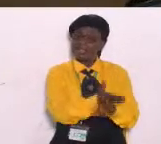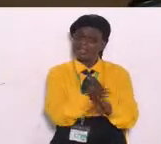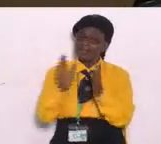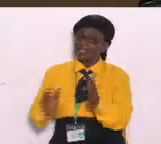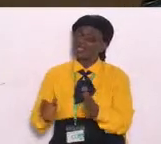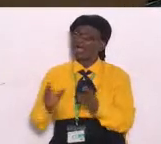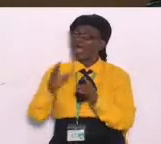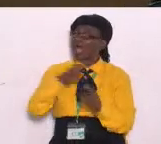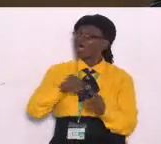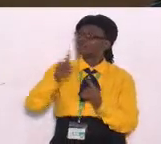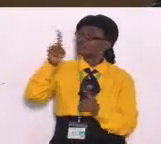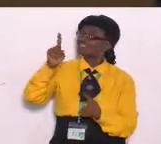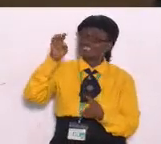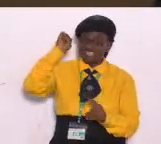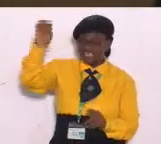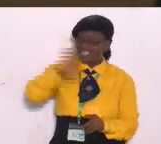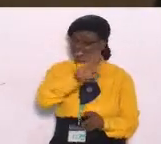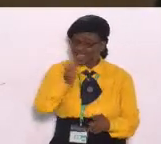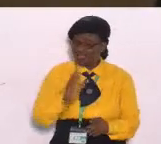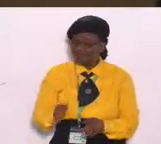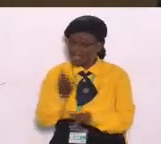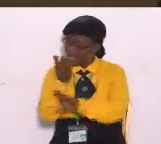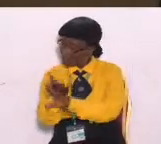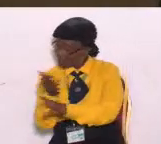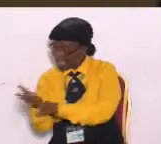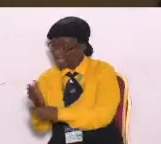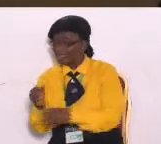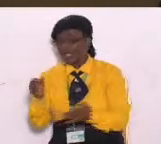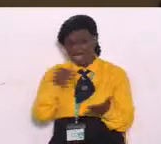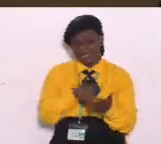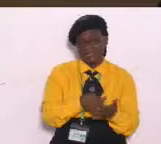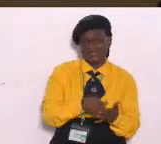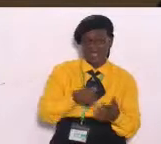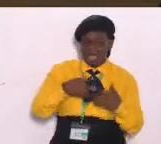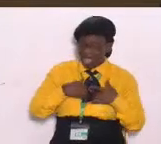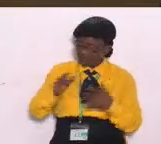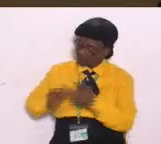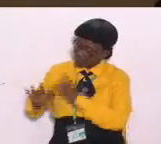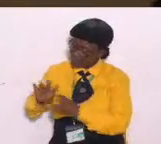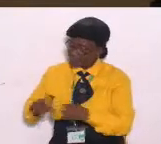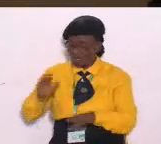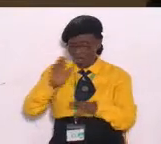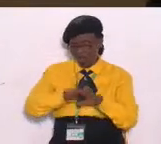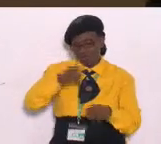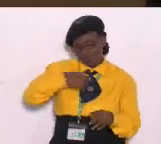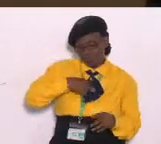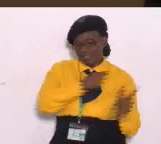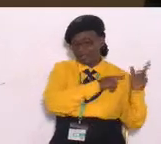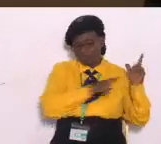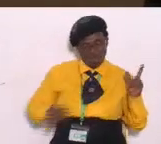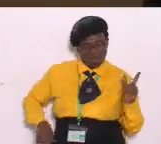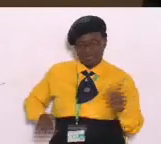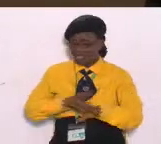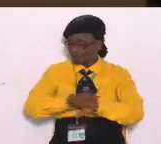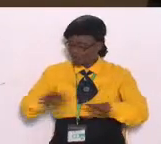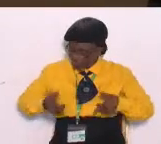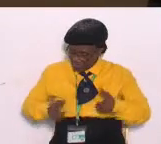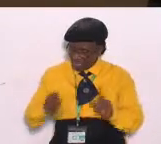on me, Lord. Don't let me ever beg again.